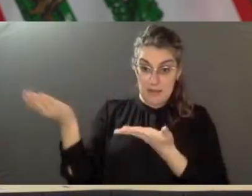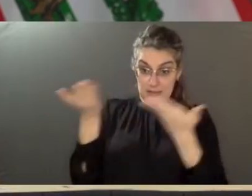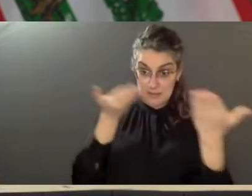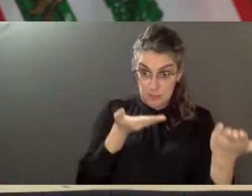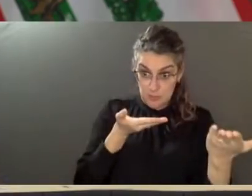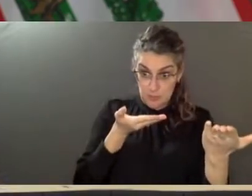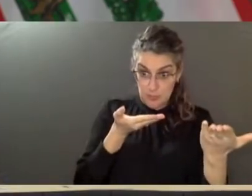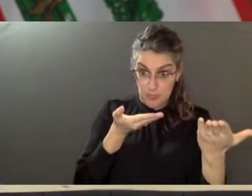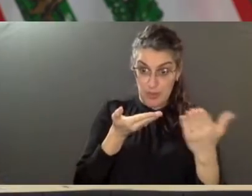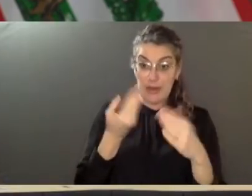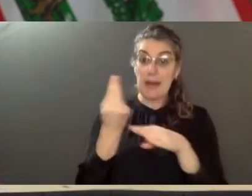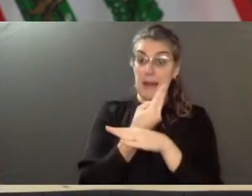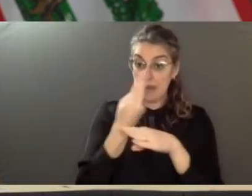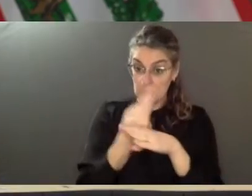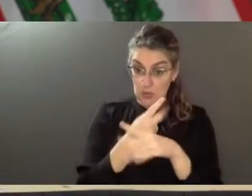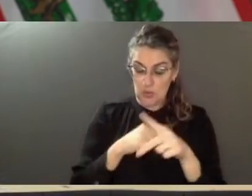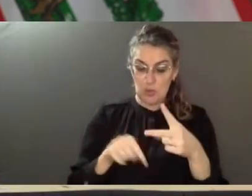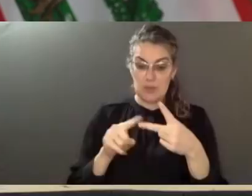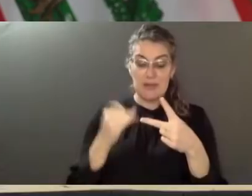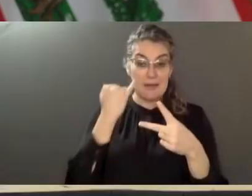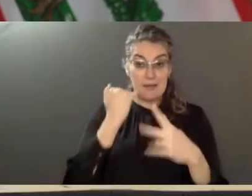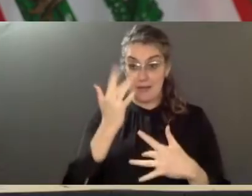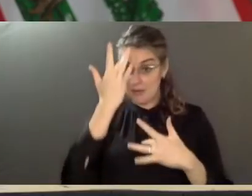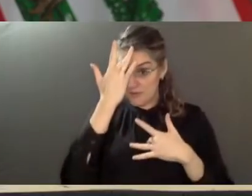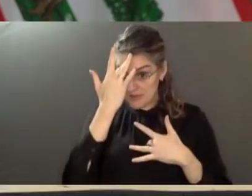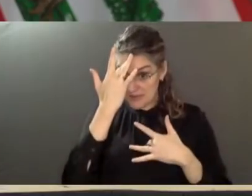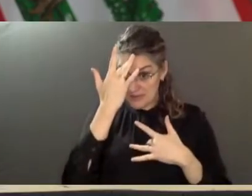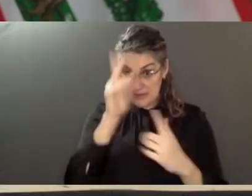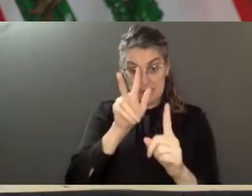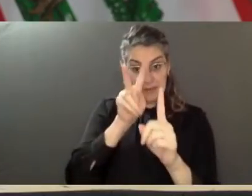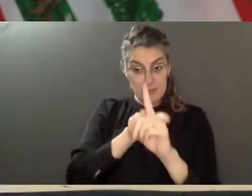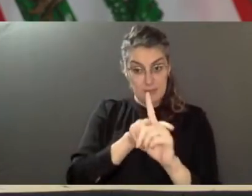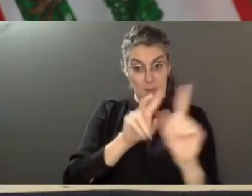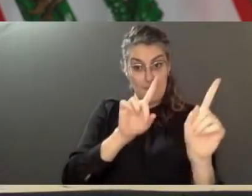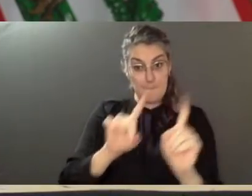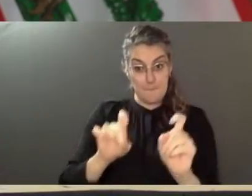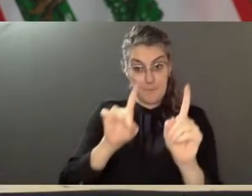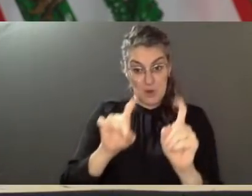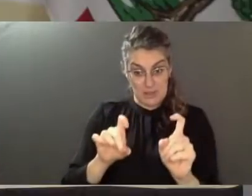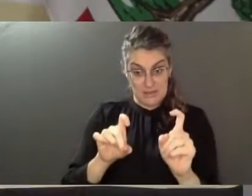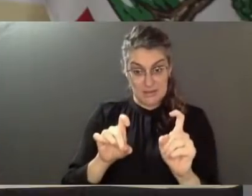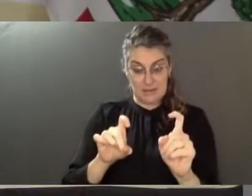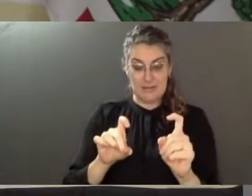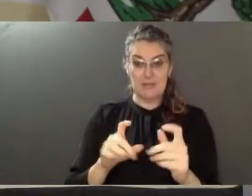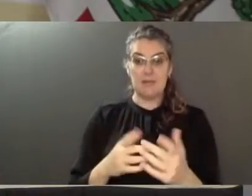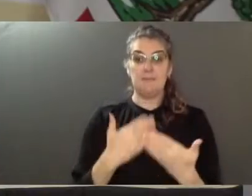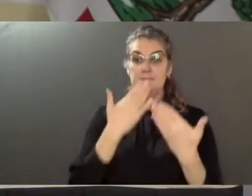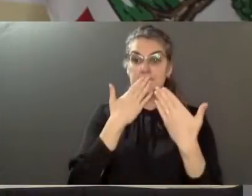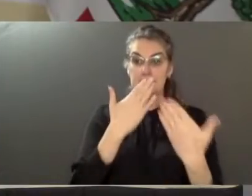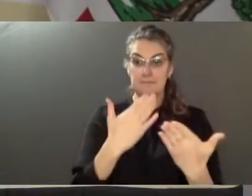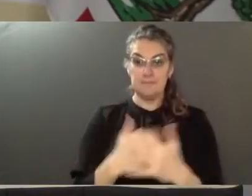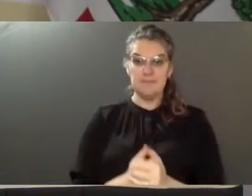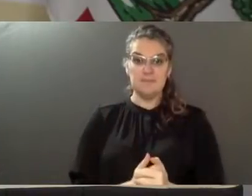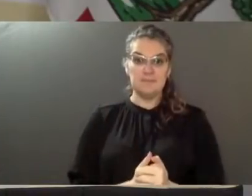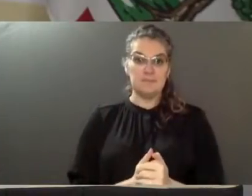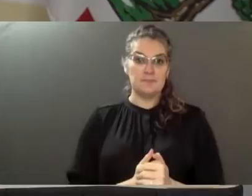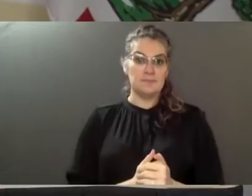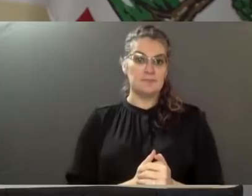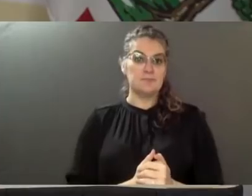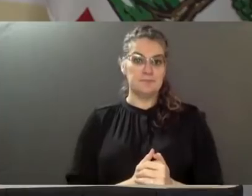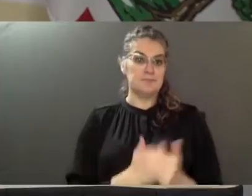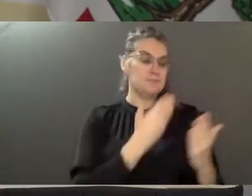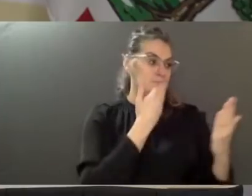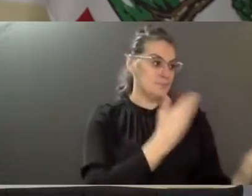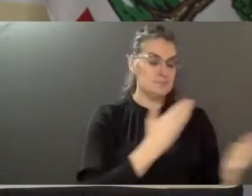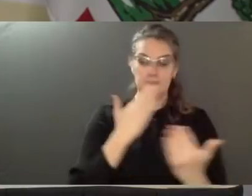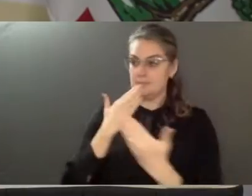and please go and be tested if you have any symptoms of COVID-19. Thank you. Thank you both very much.